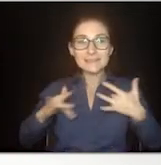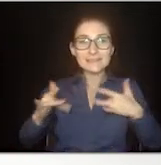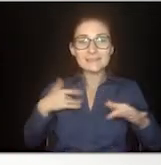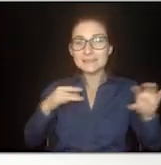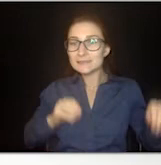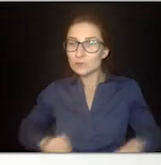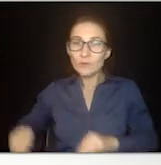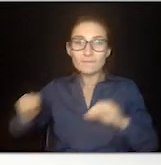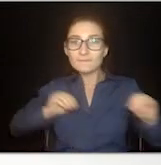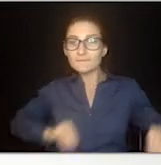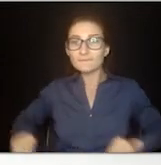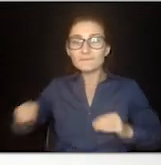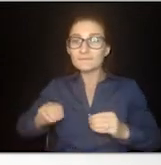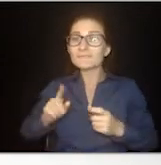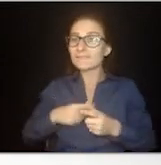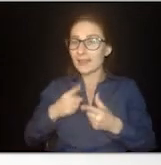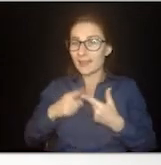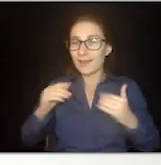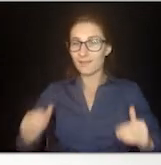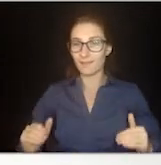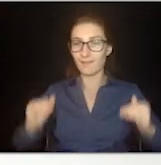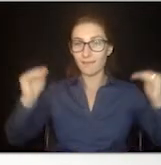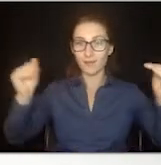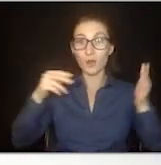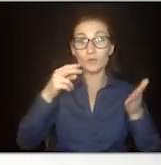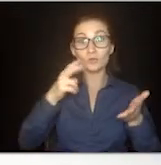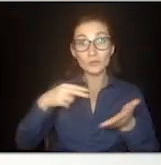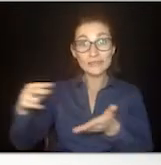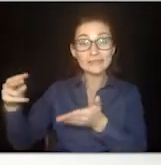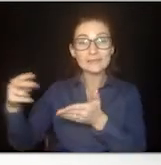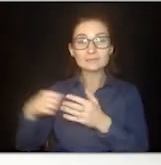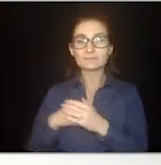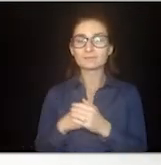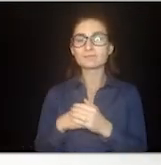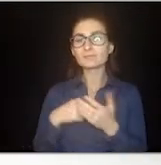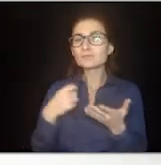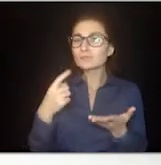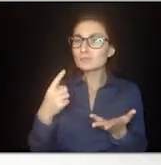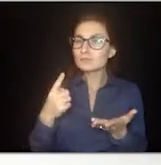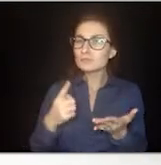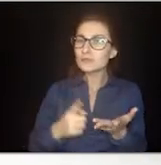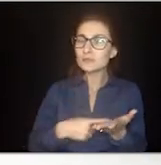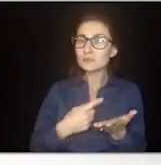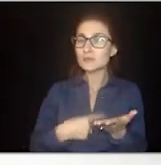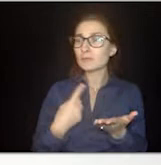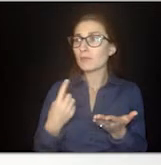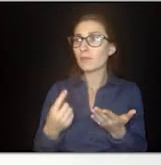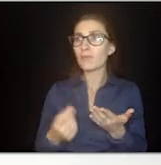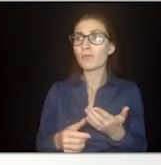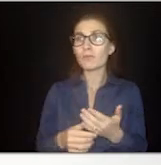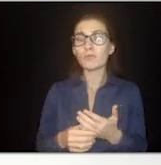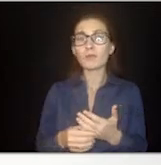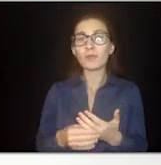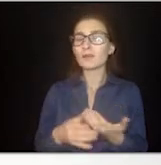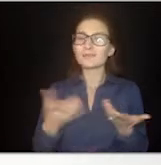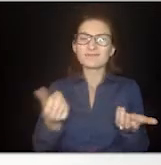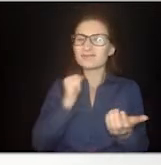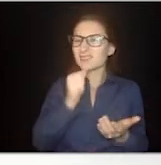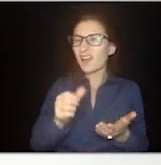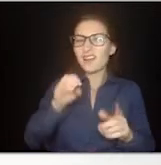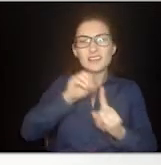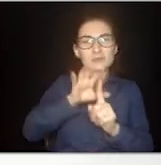senses. So I think sometimes, we need to expose print. I'm not saying expose print, expose